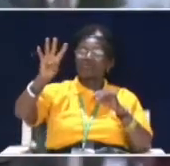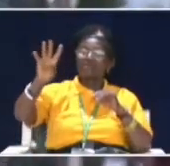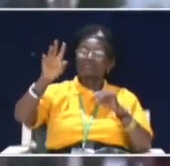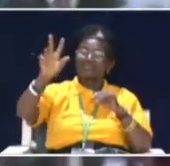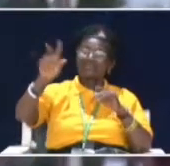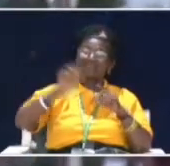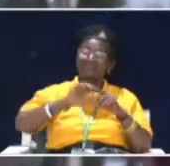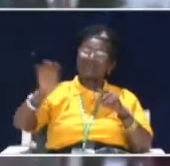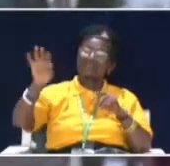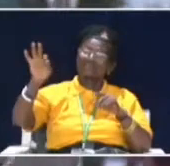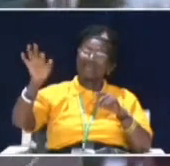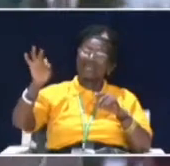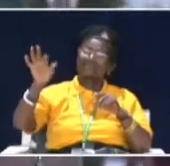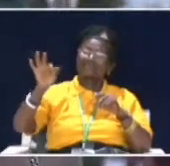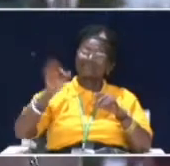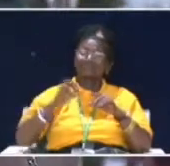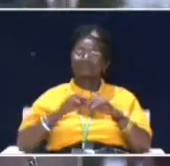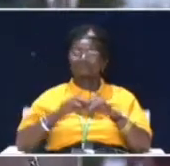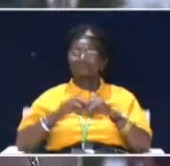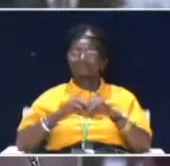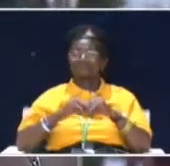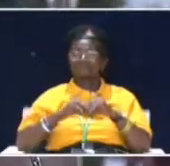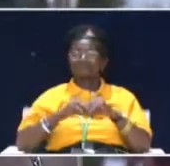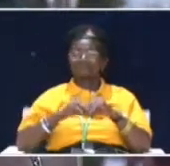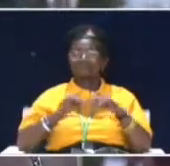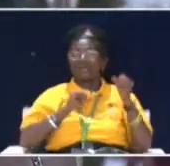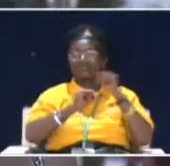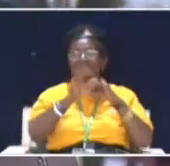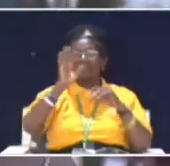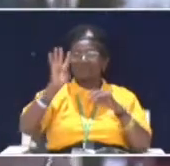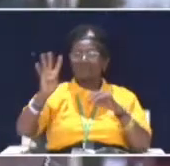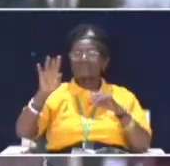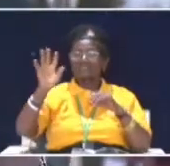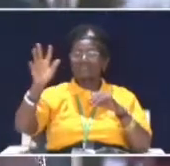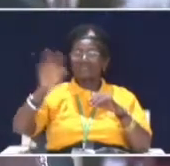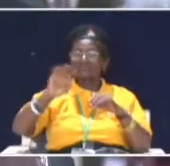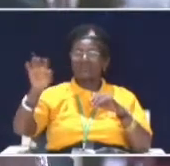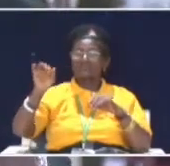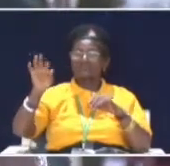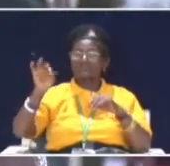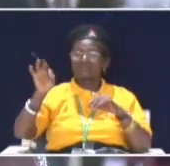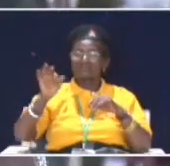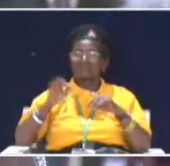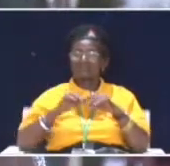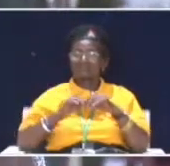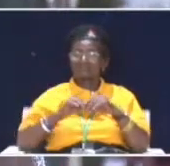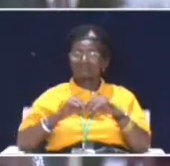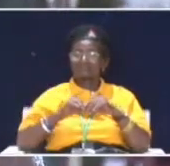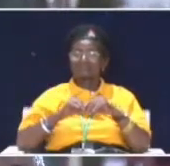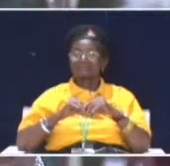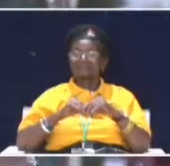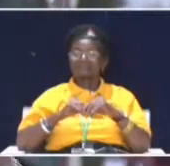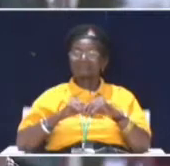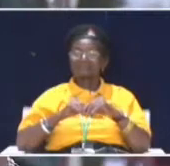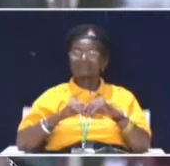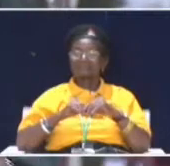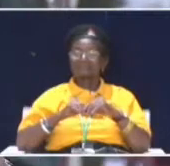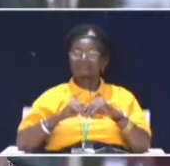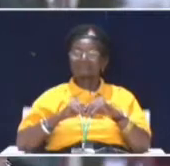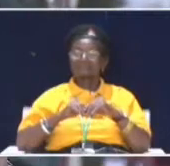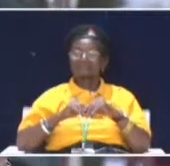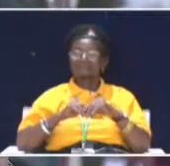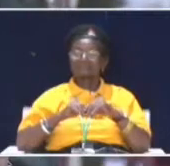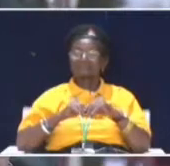ori ketale ni ogoji ese kokandilogun. Isaiah 43:19. Isaiah ori ketale logoji ese kokandilogun.